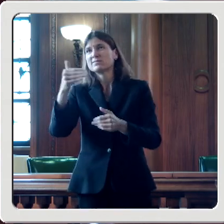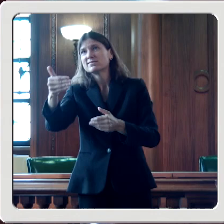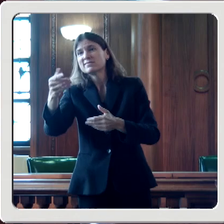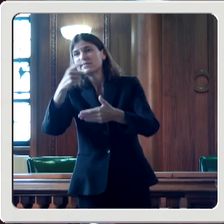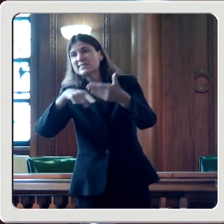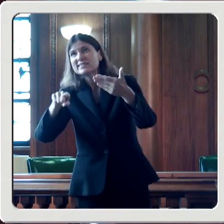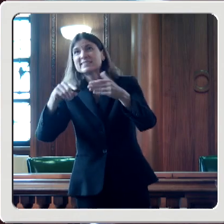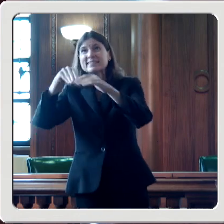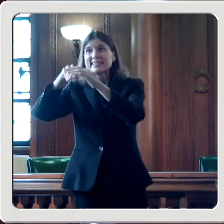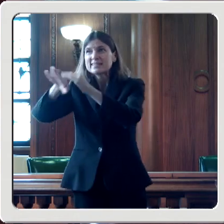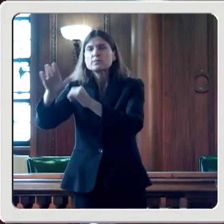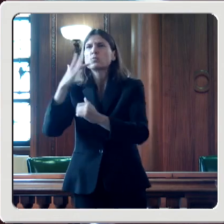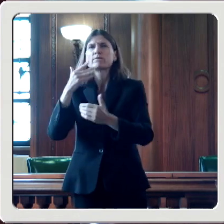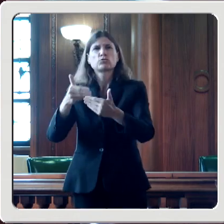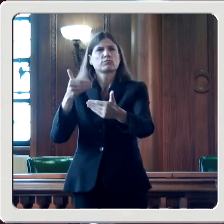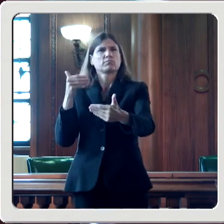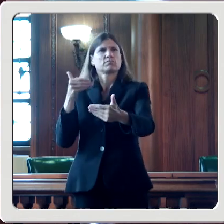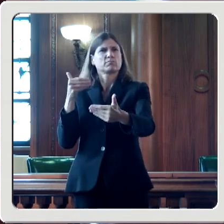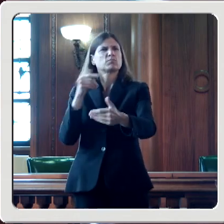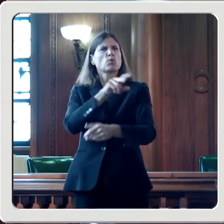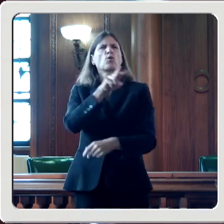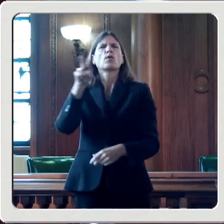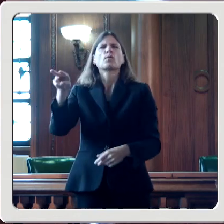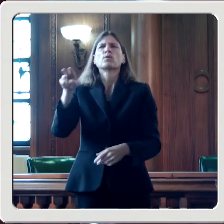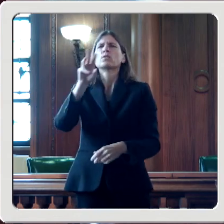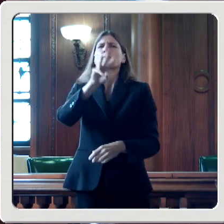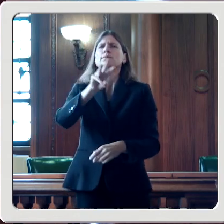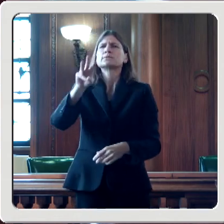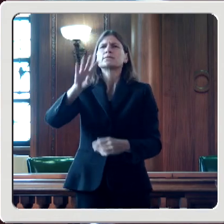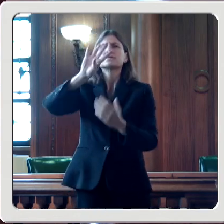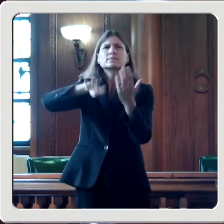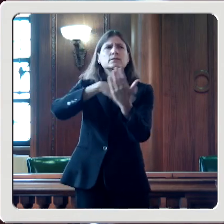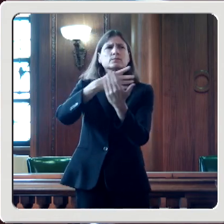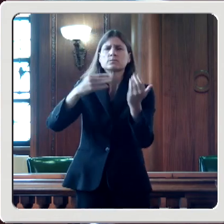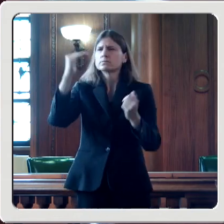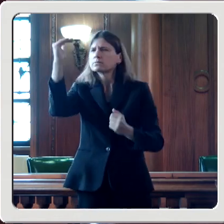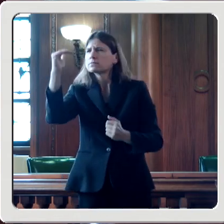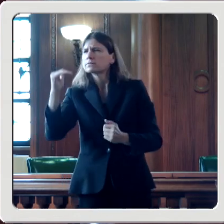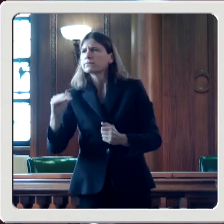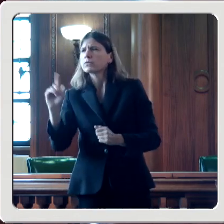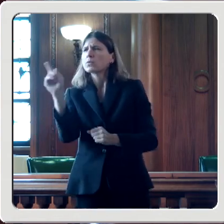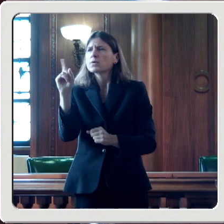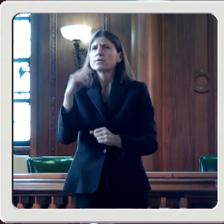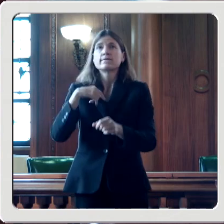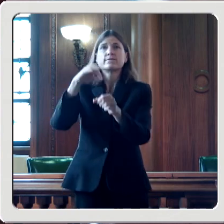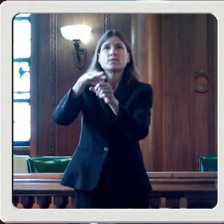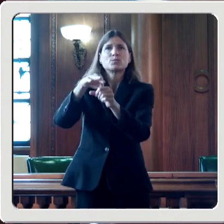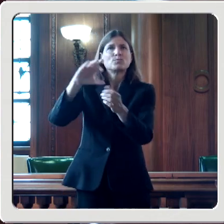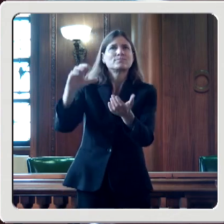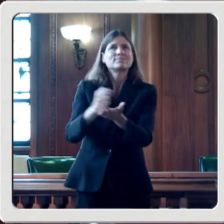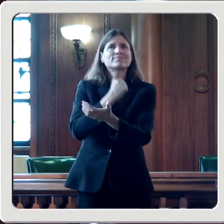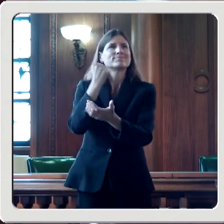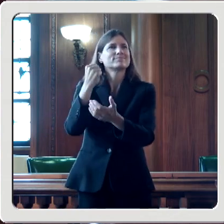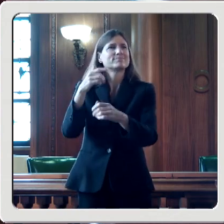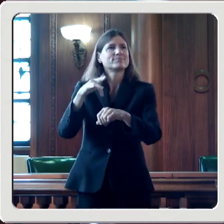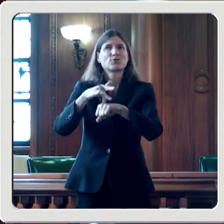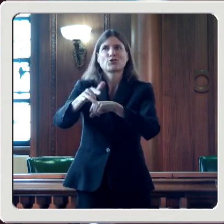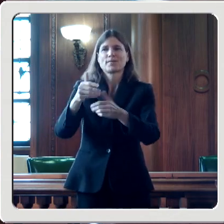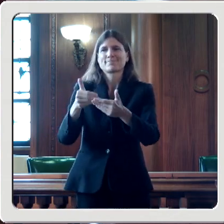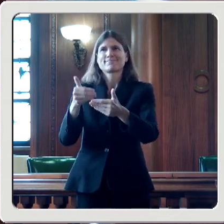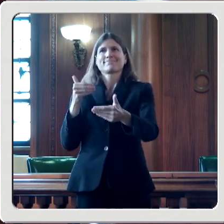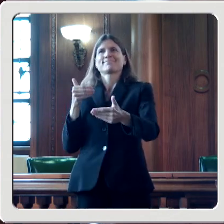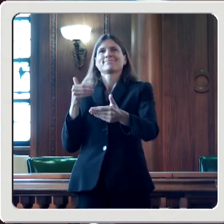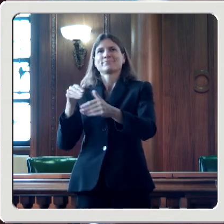7 p.m. And Thursday, August 27th, will go 8:30 to 7 p.m. at City Hall. And